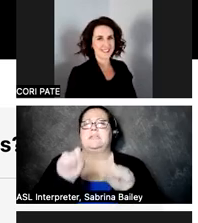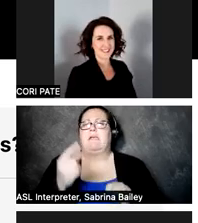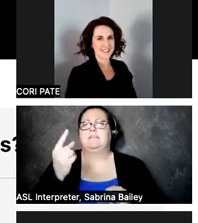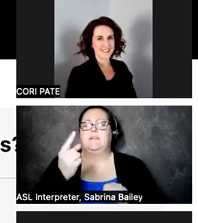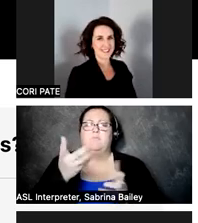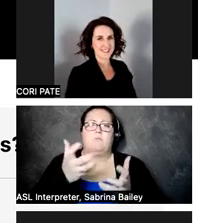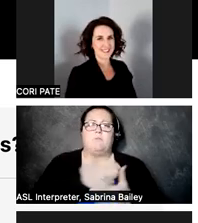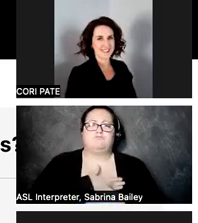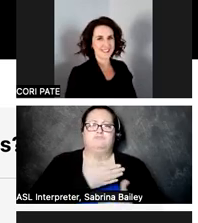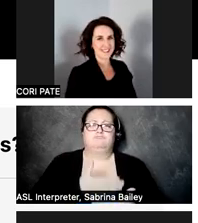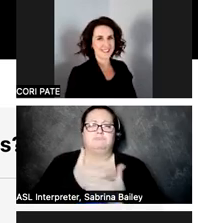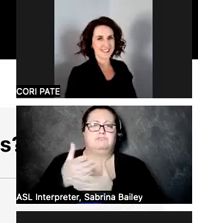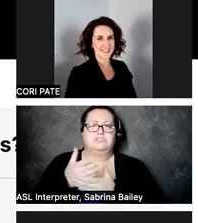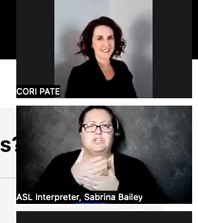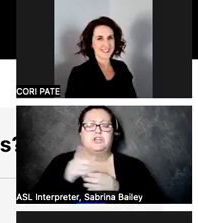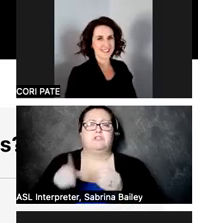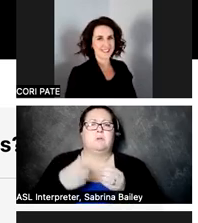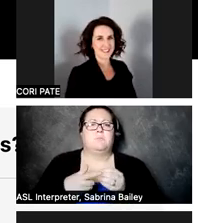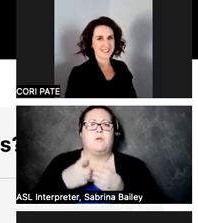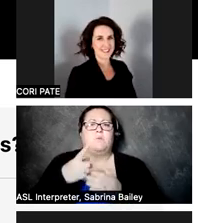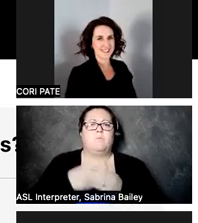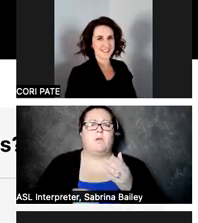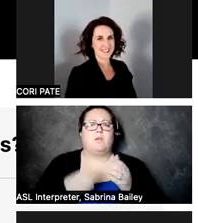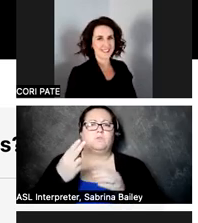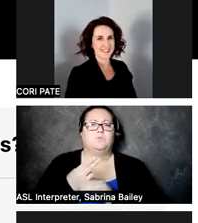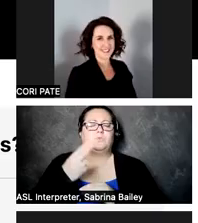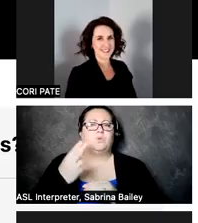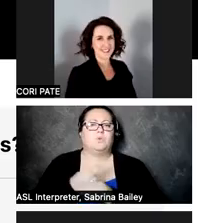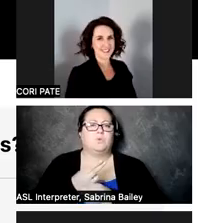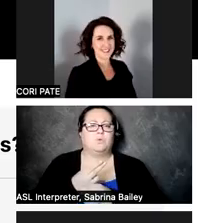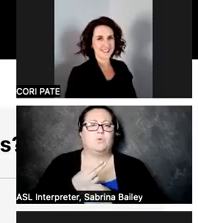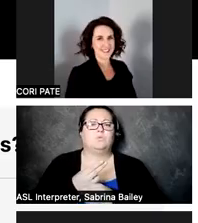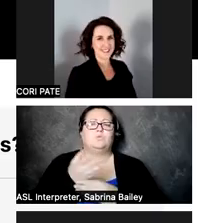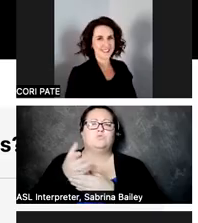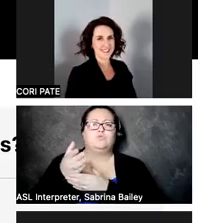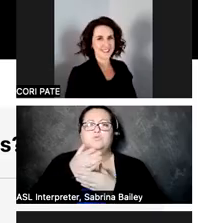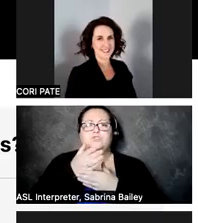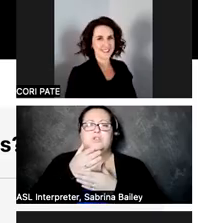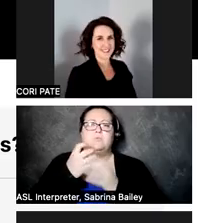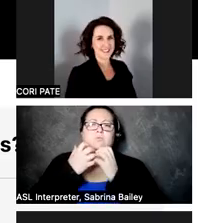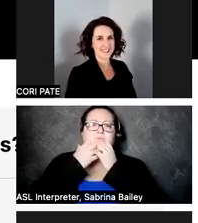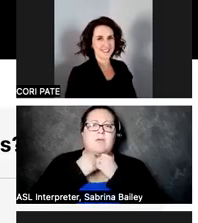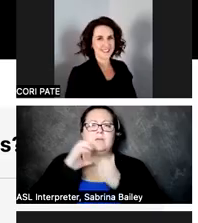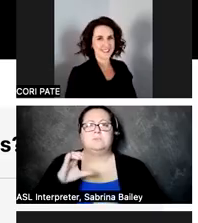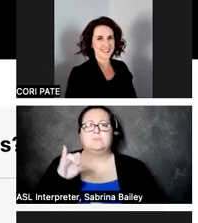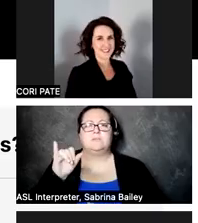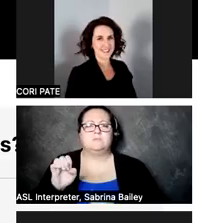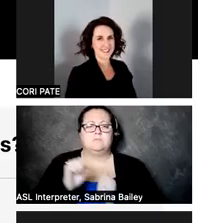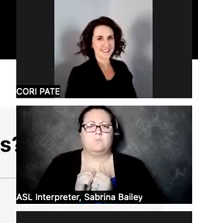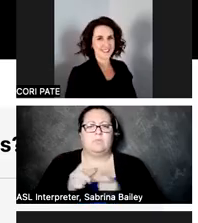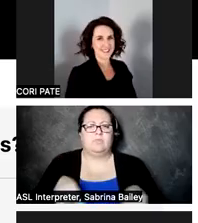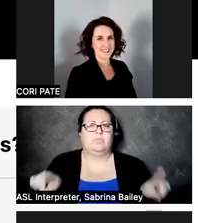be interested in sharing what they use to share those values of CIE with parents?